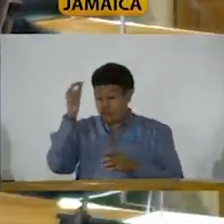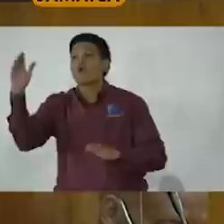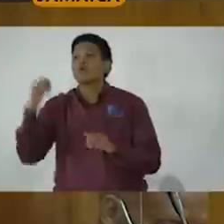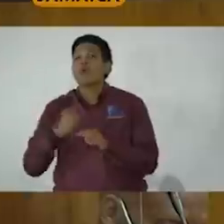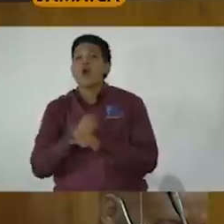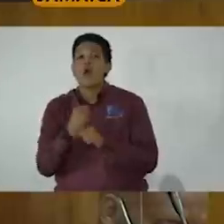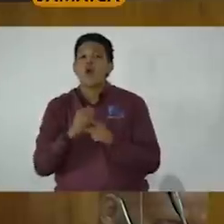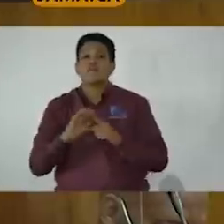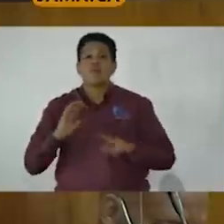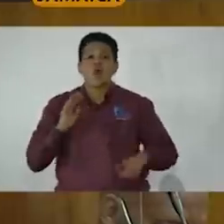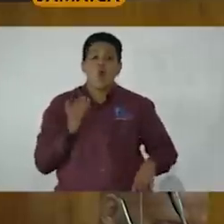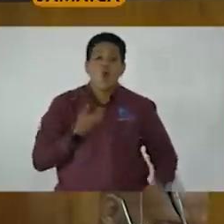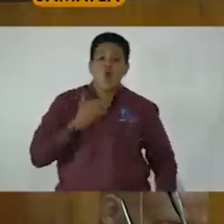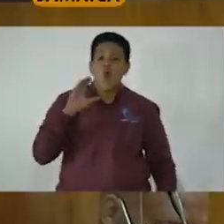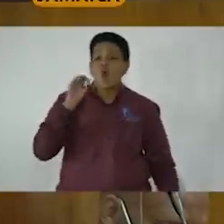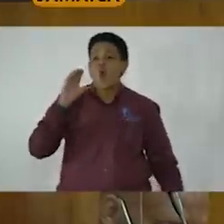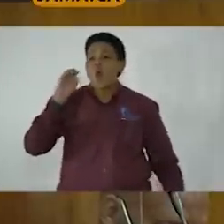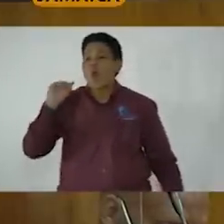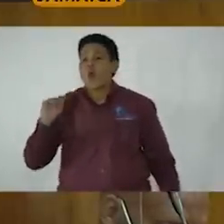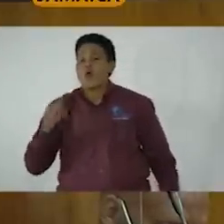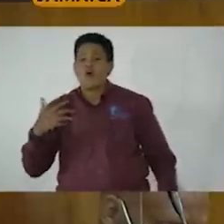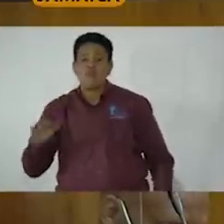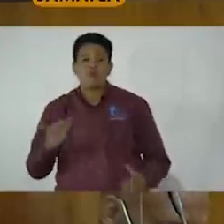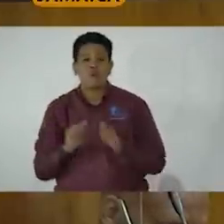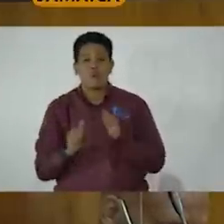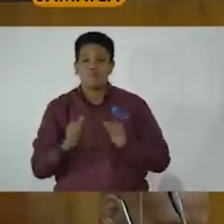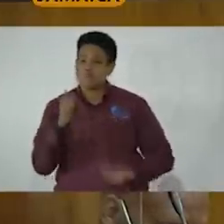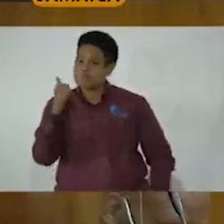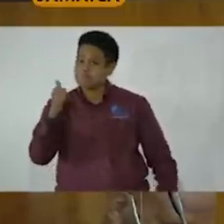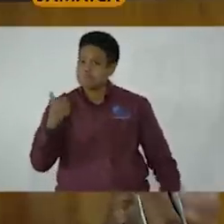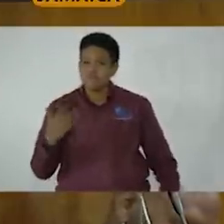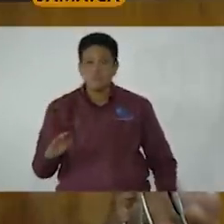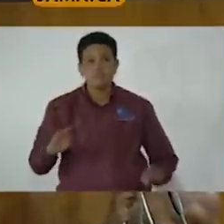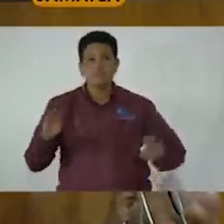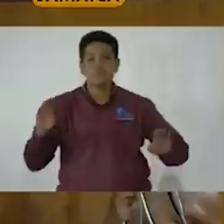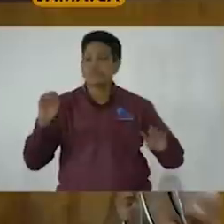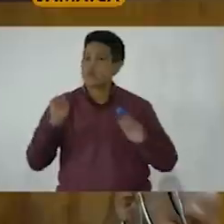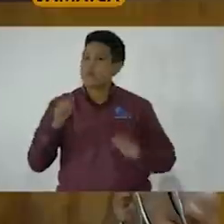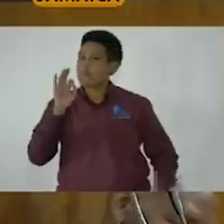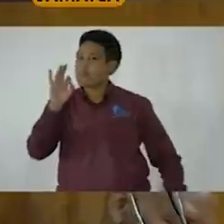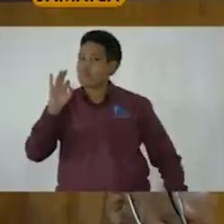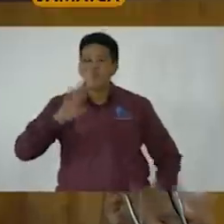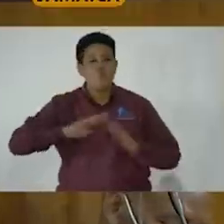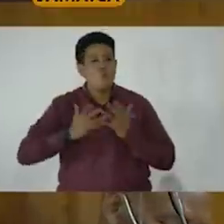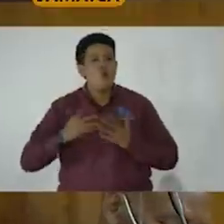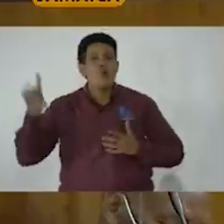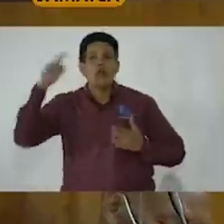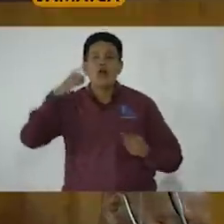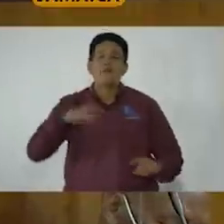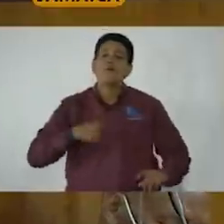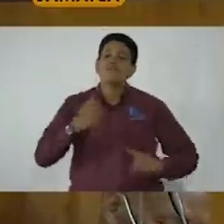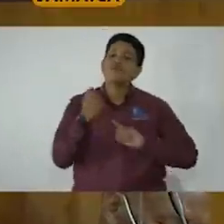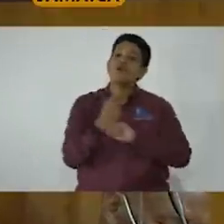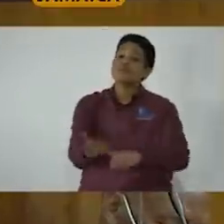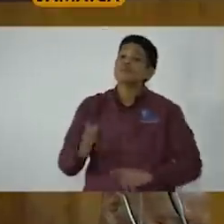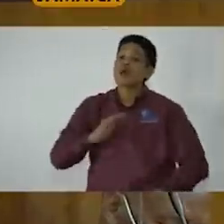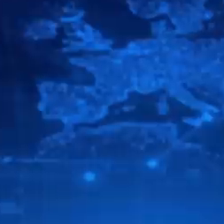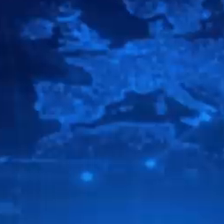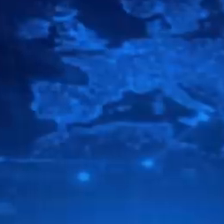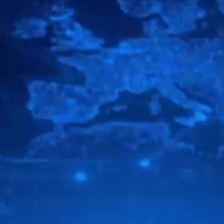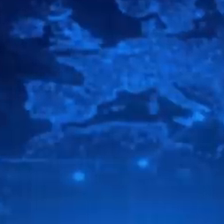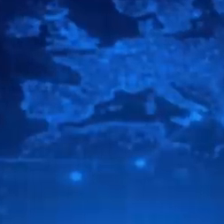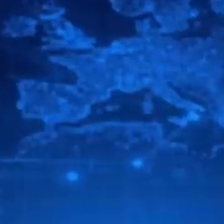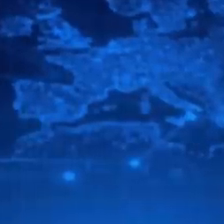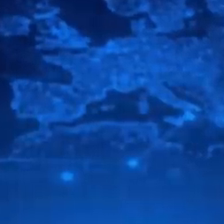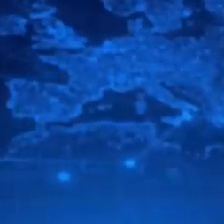unrealistic. Opposition spokesperson on finance planning, Julian Robinson, questioned why the minister did not take into consideration